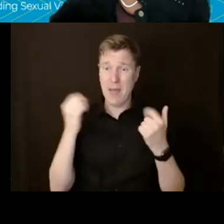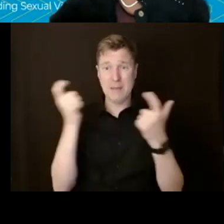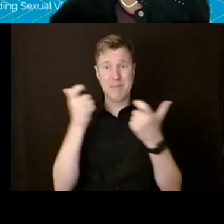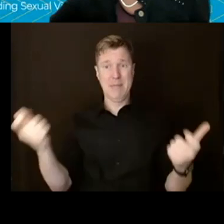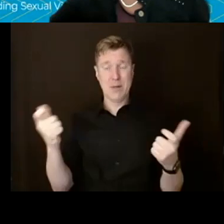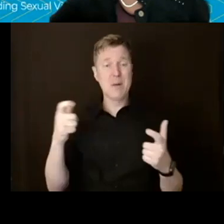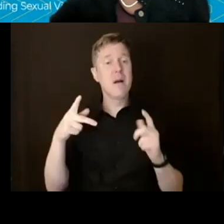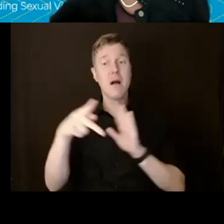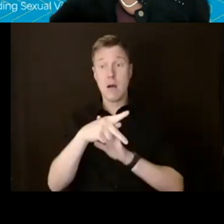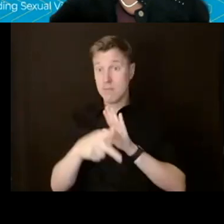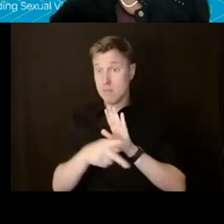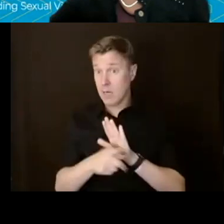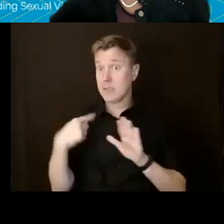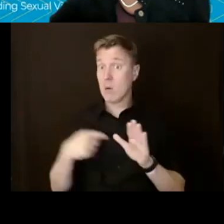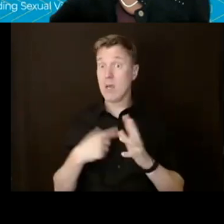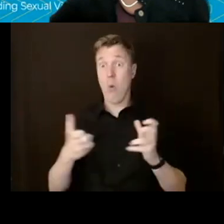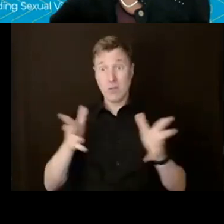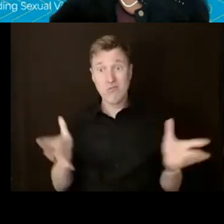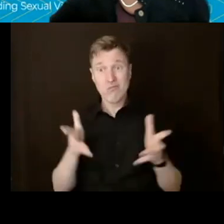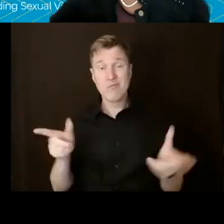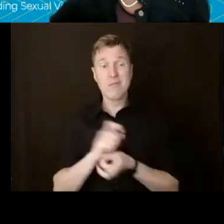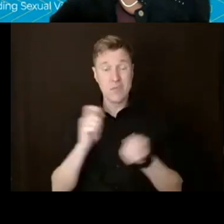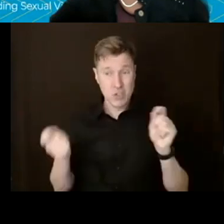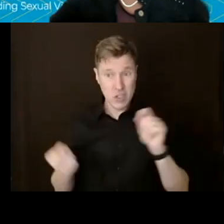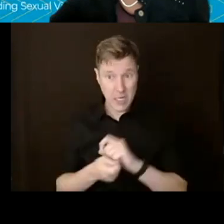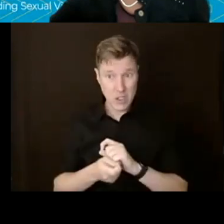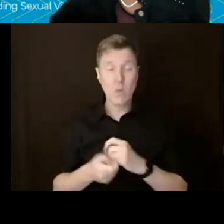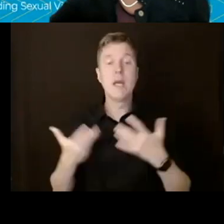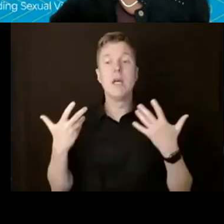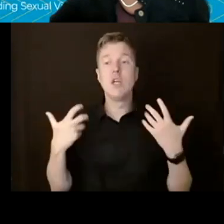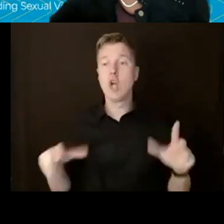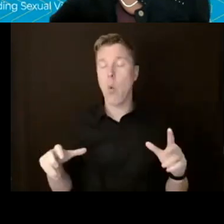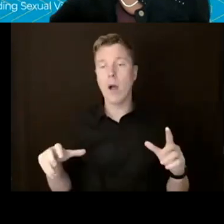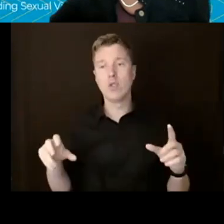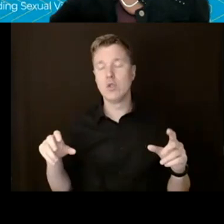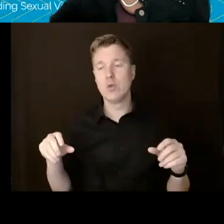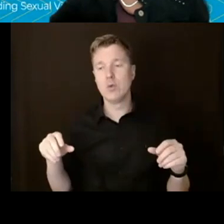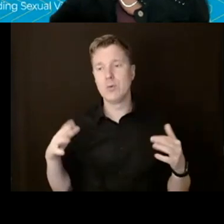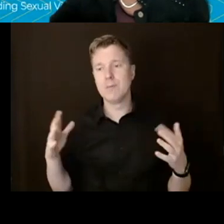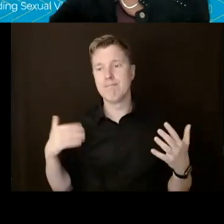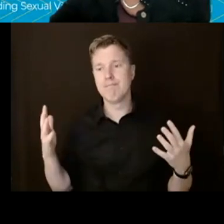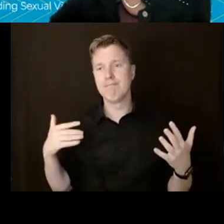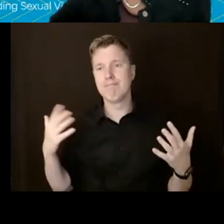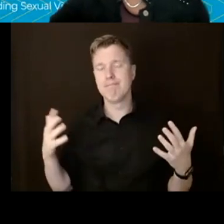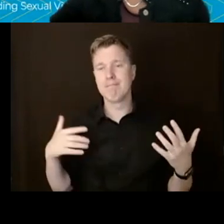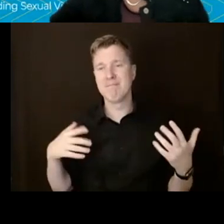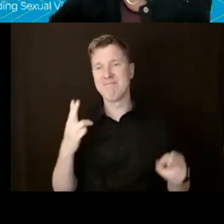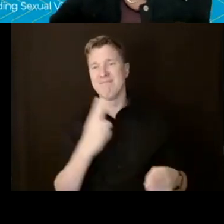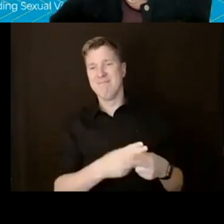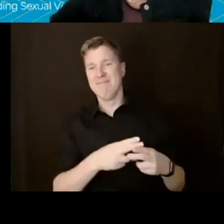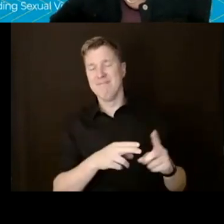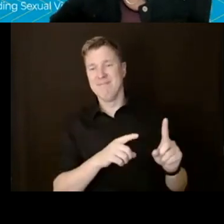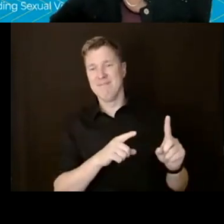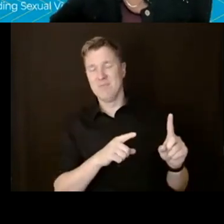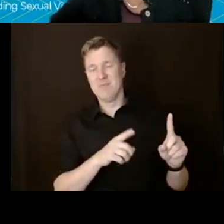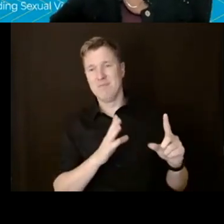policies that we want to push and change, is that we don't want to villainize, which I mean, I don't think we need to say this, but I think it should be said, that